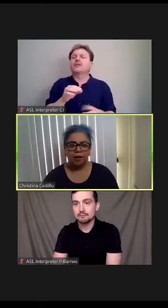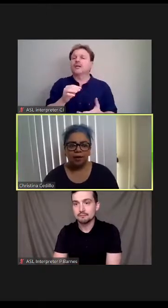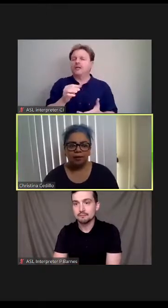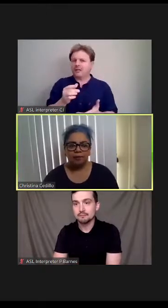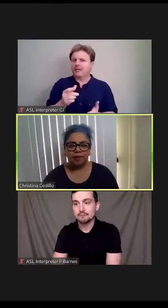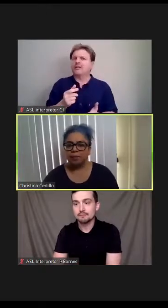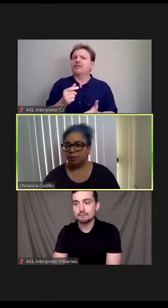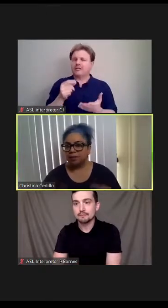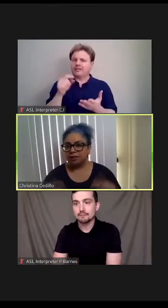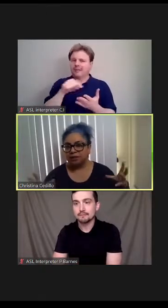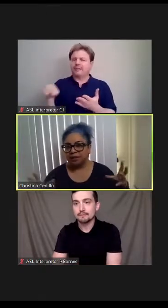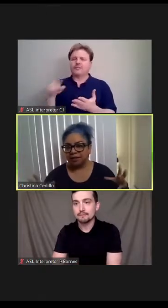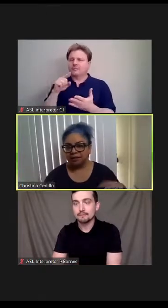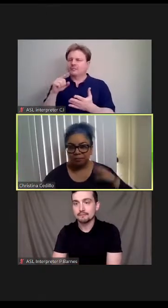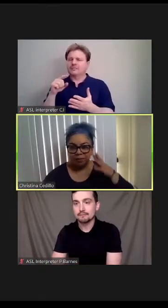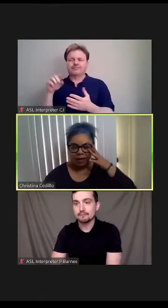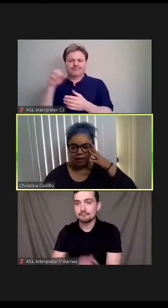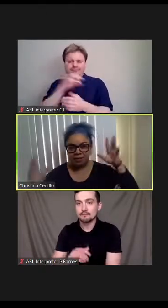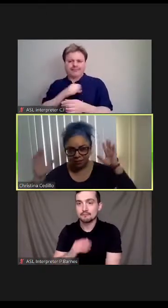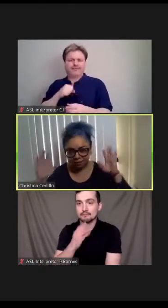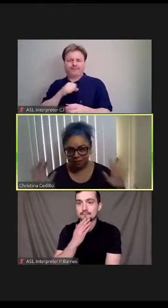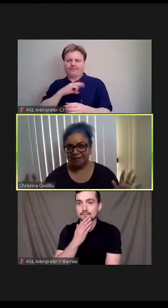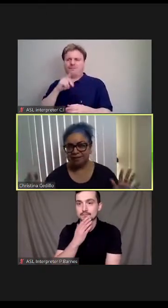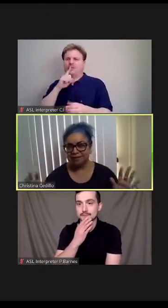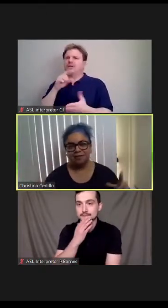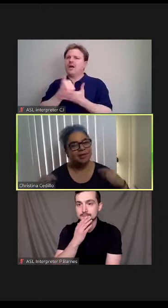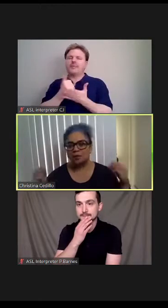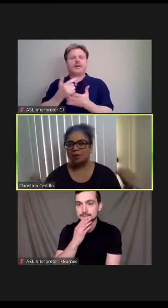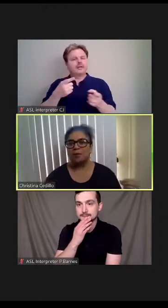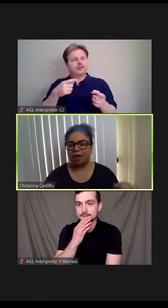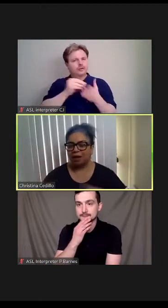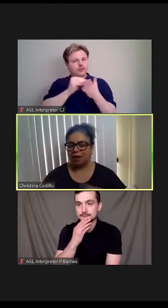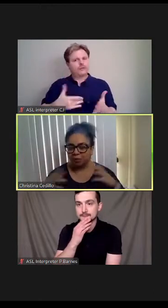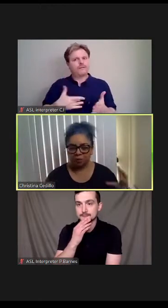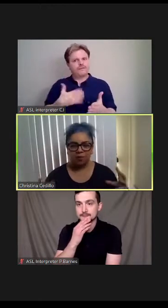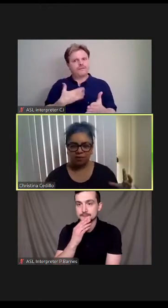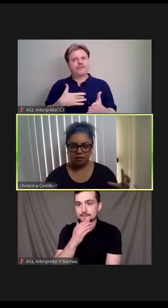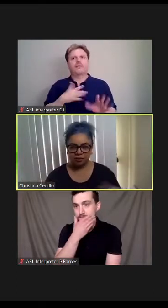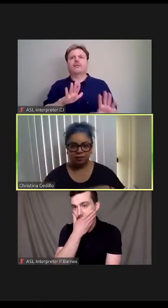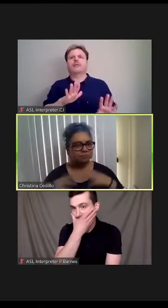where it might be something as simple as, it's going to be okay.